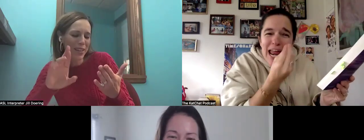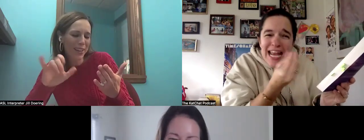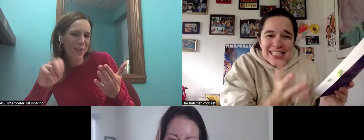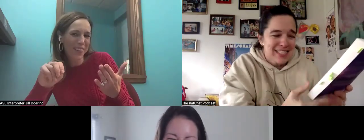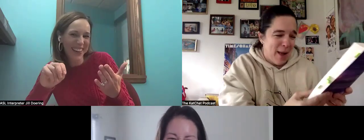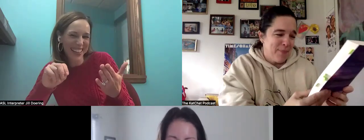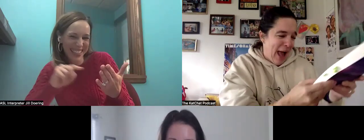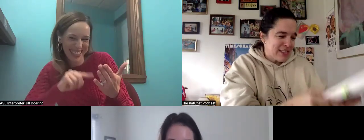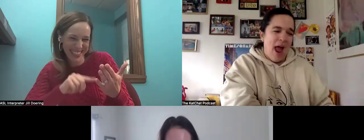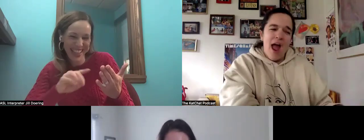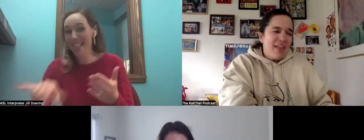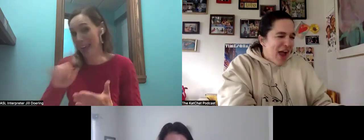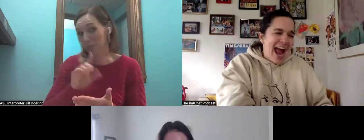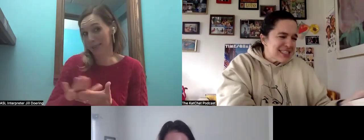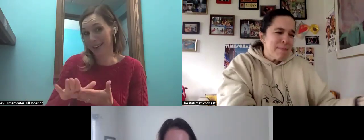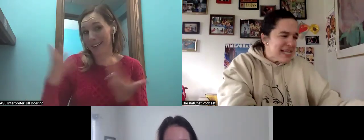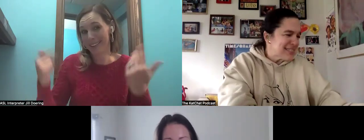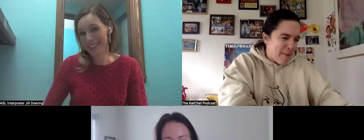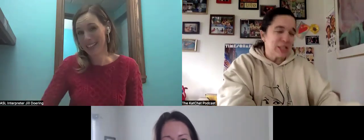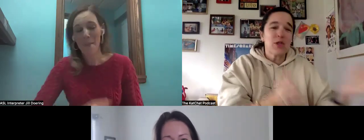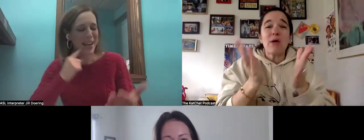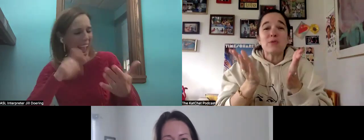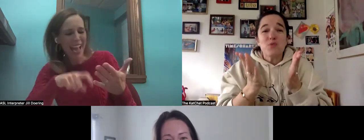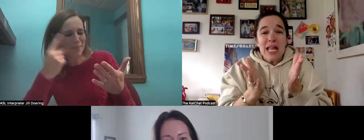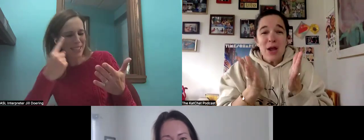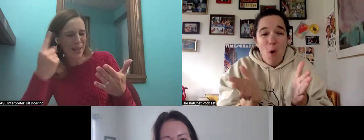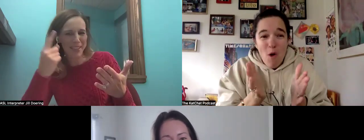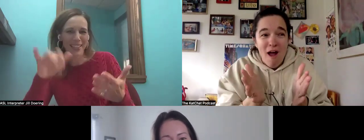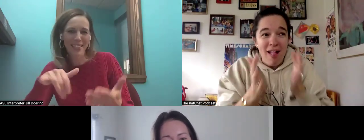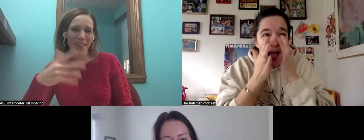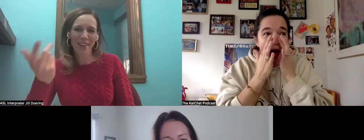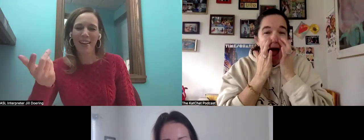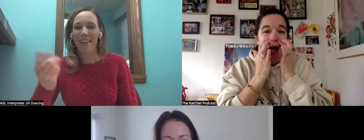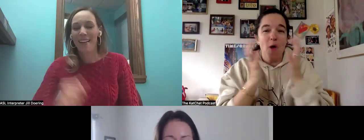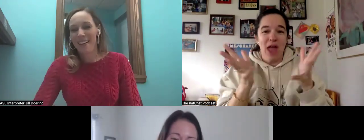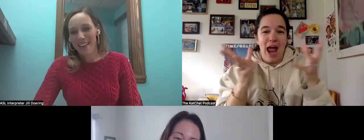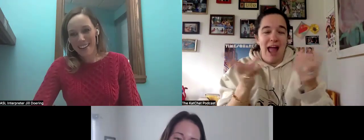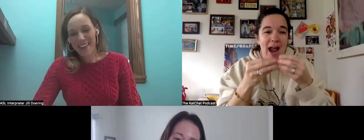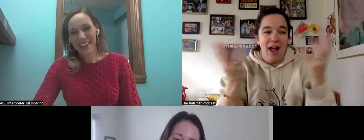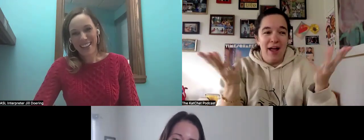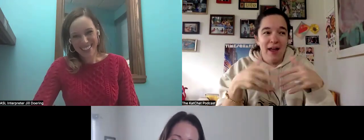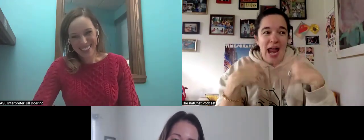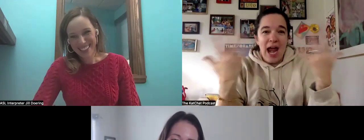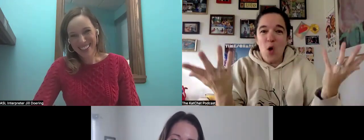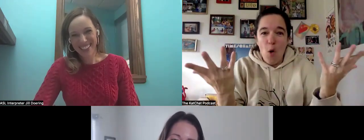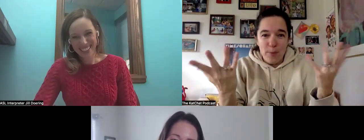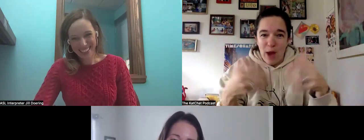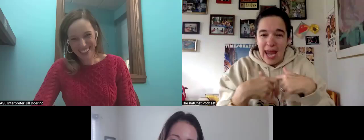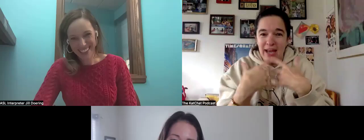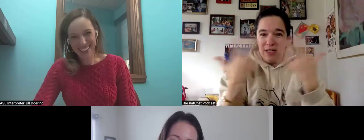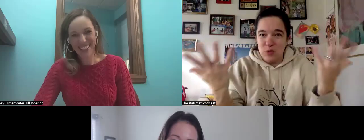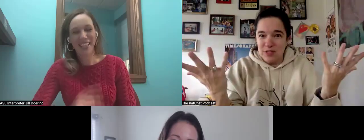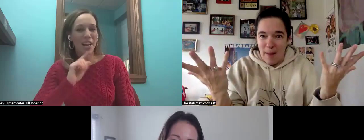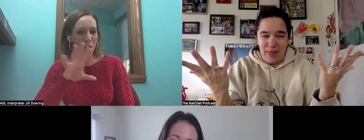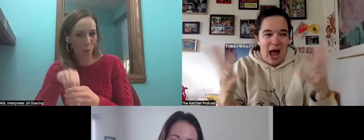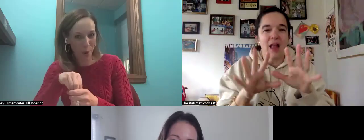the brain something. There had to be something. So that was really cool. How Yeah. that like